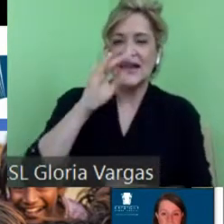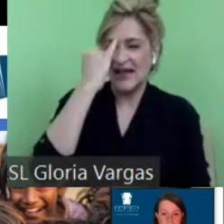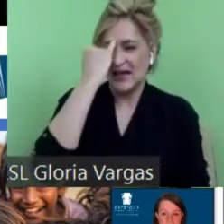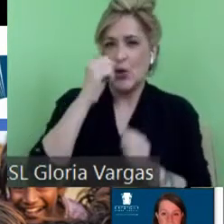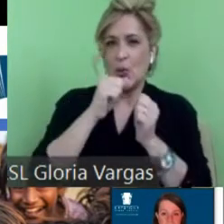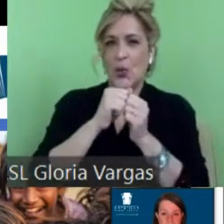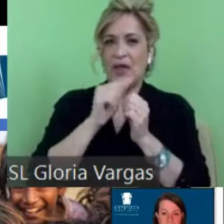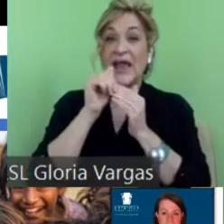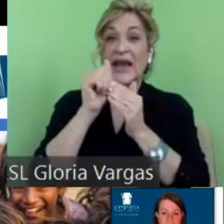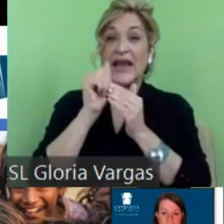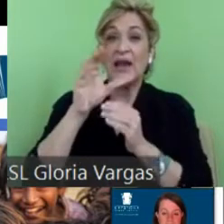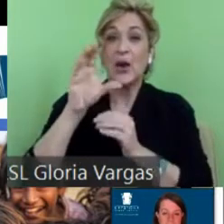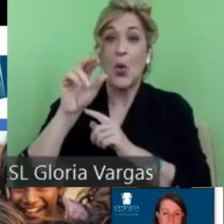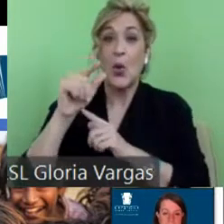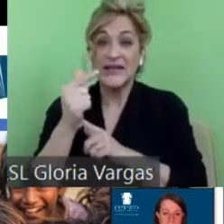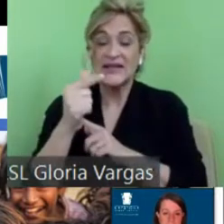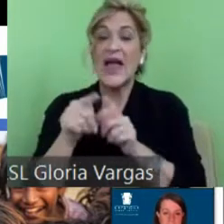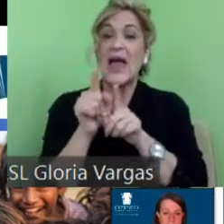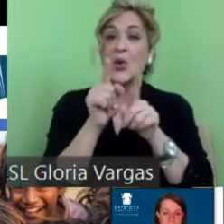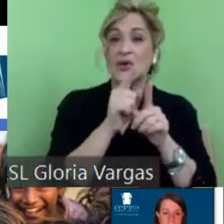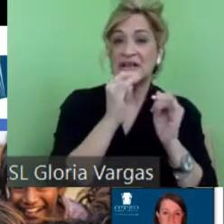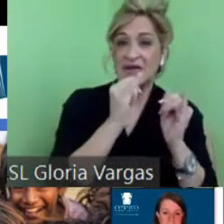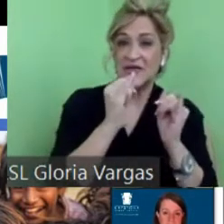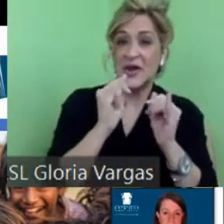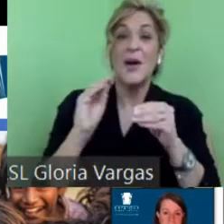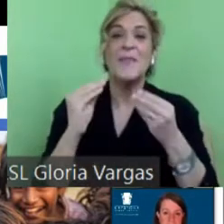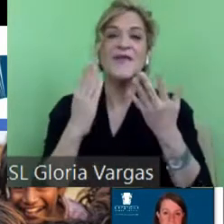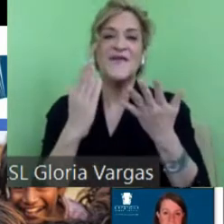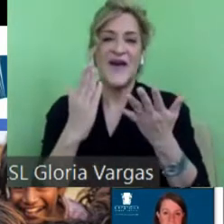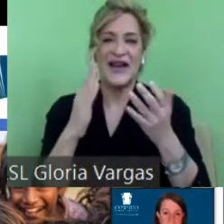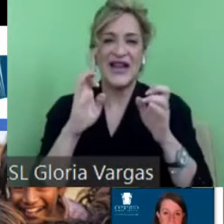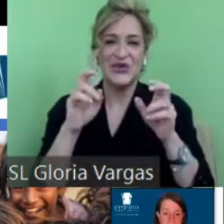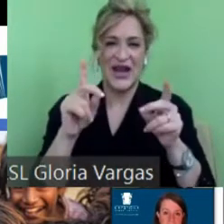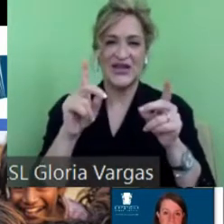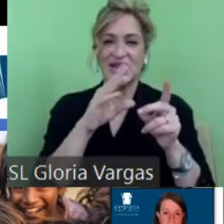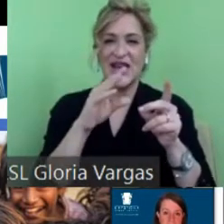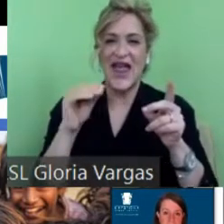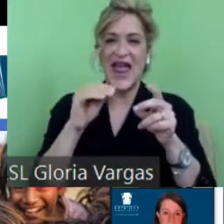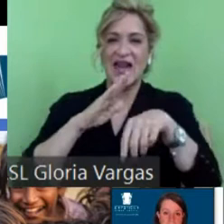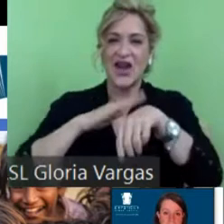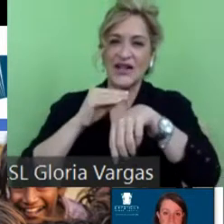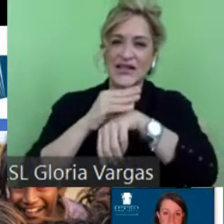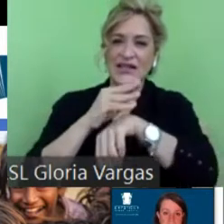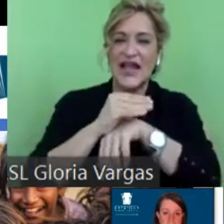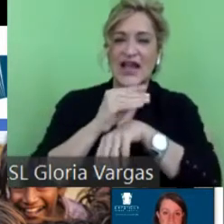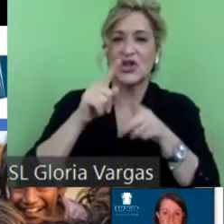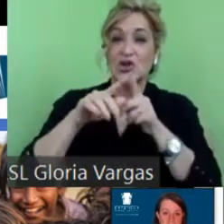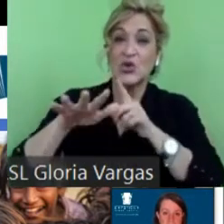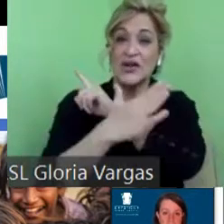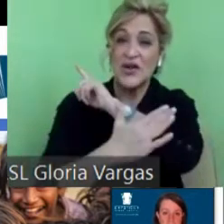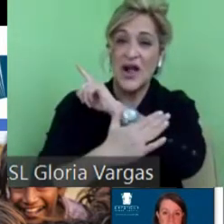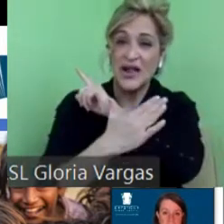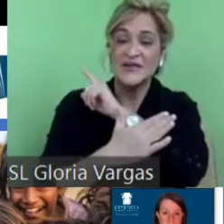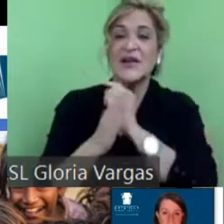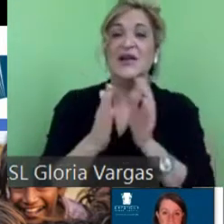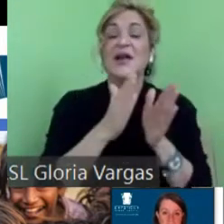organizations and individuals providing education and consultation across the country. Two, to develop national